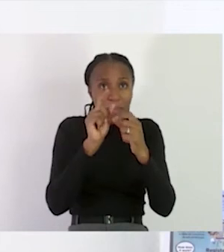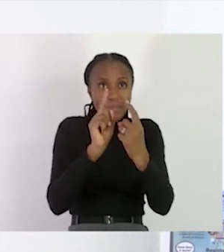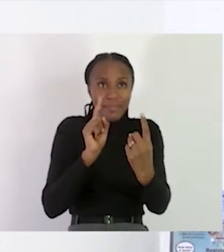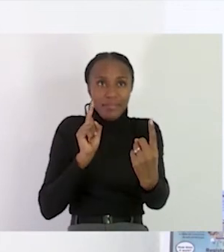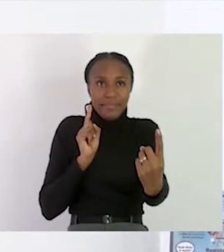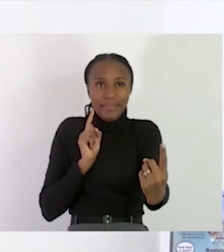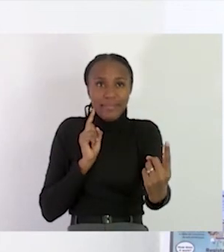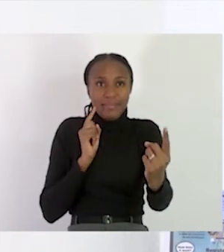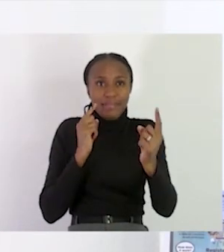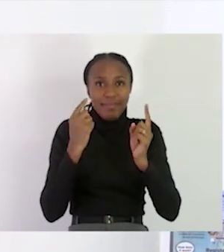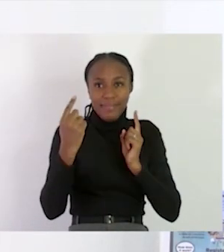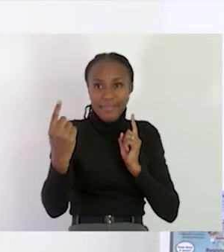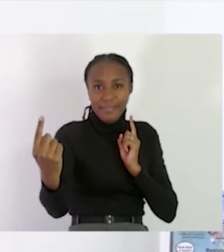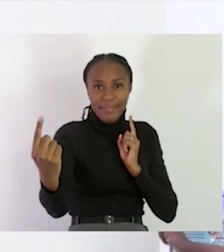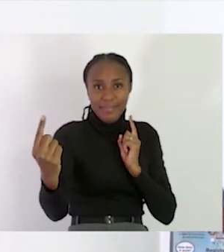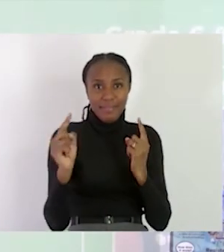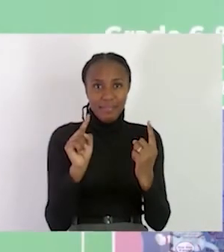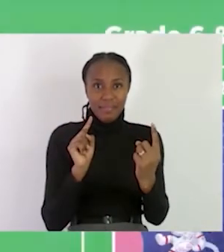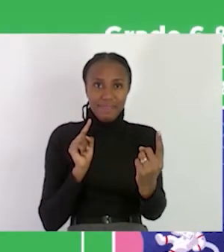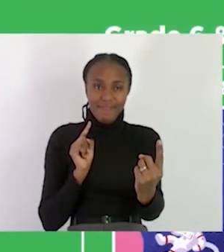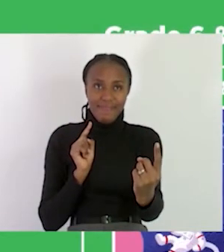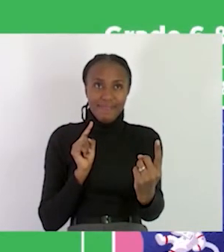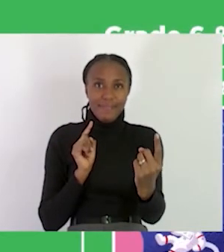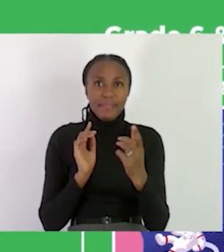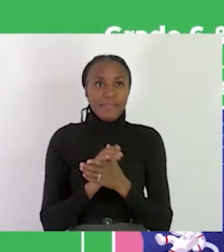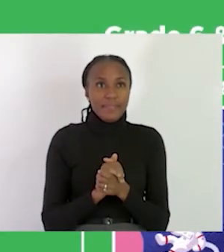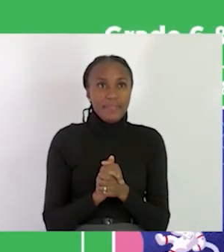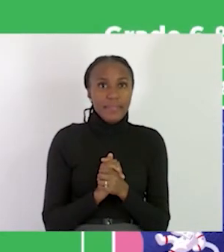you keep your 1 meter distance.